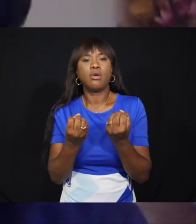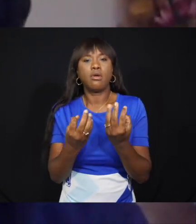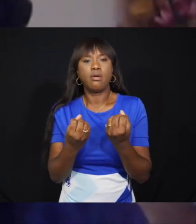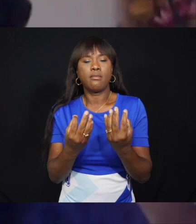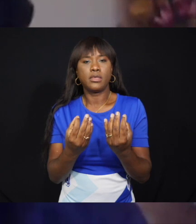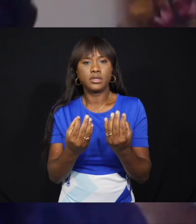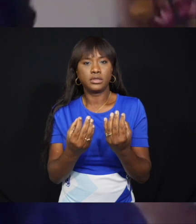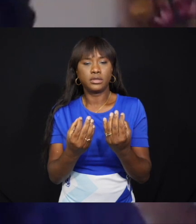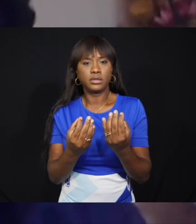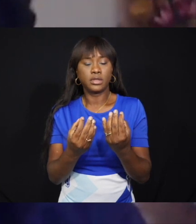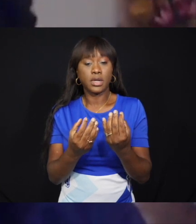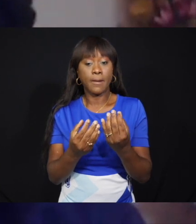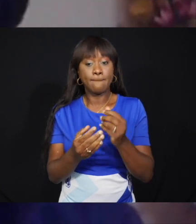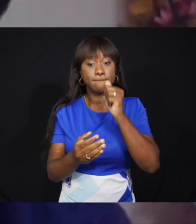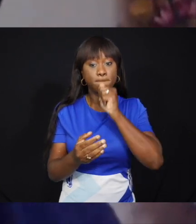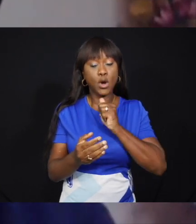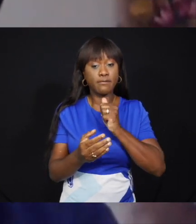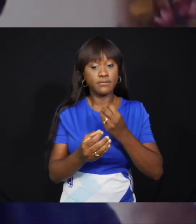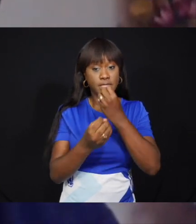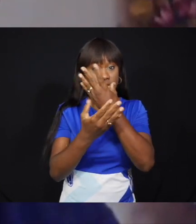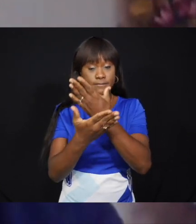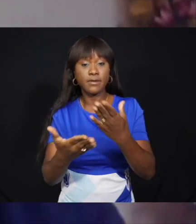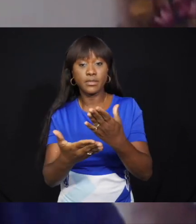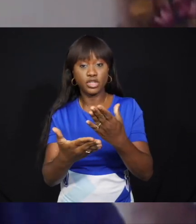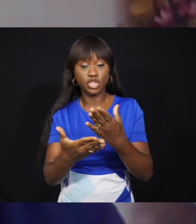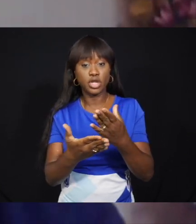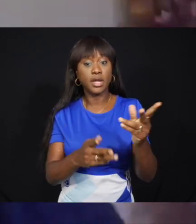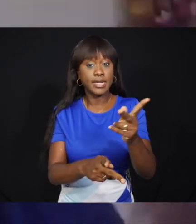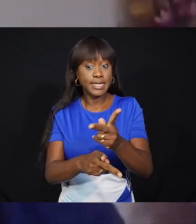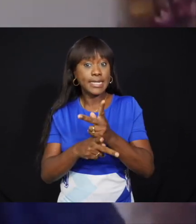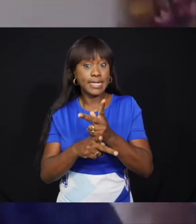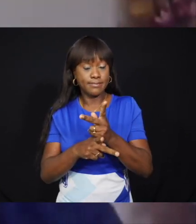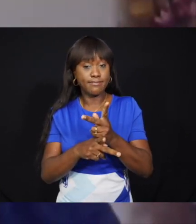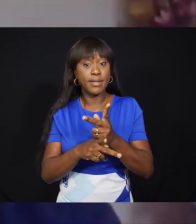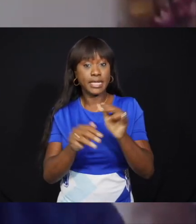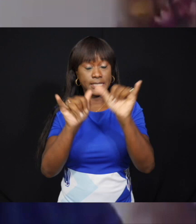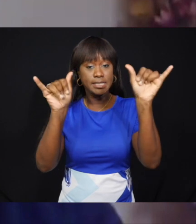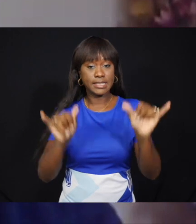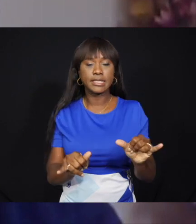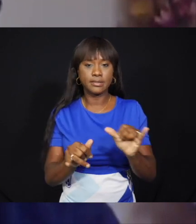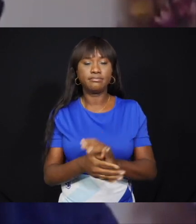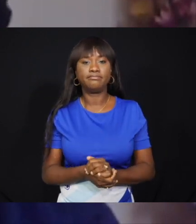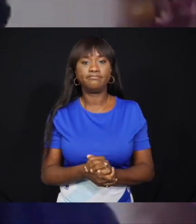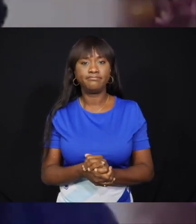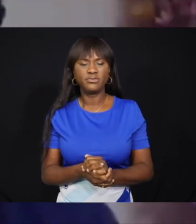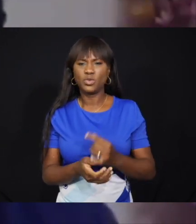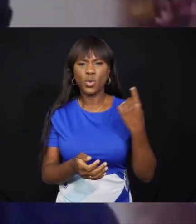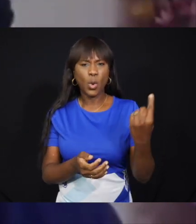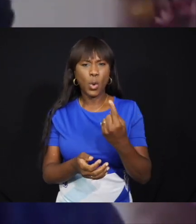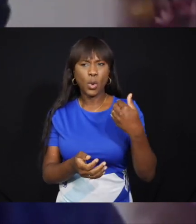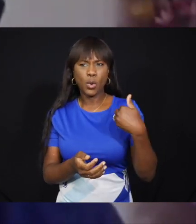to how much of your personal data we actually store on it. So towards that, you would